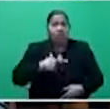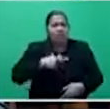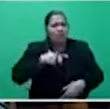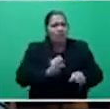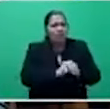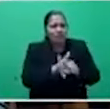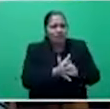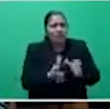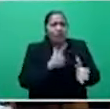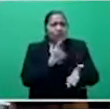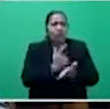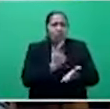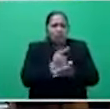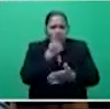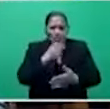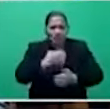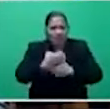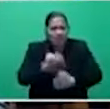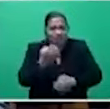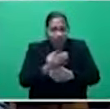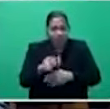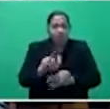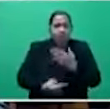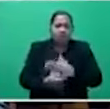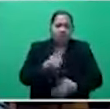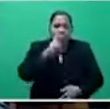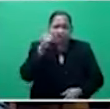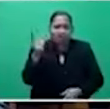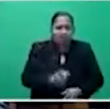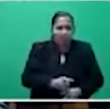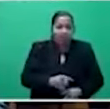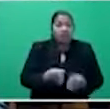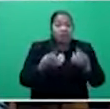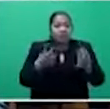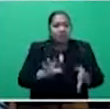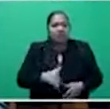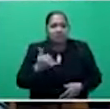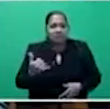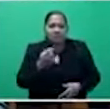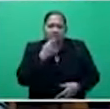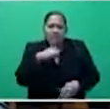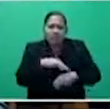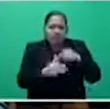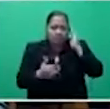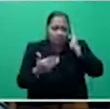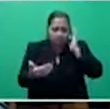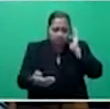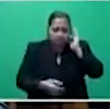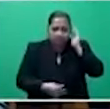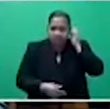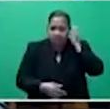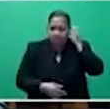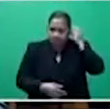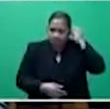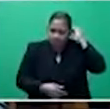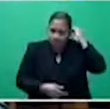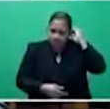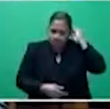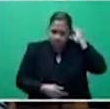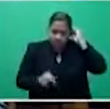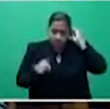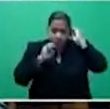of the engineers could not come. It will be ready in May of next year, sir. Only a few months away. And Mr. Speaker, sir, it will resolve the water